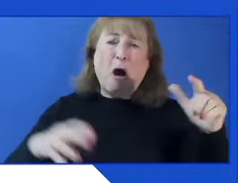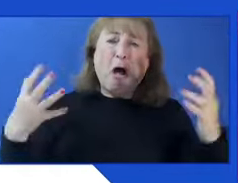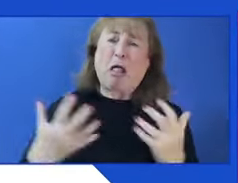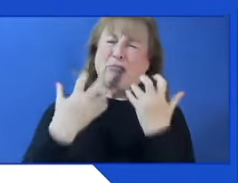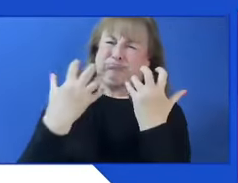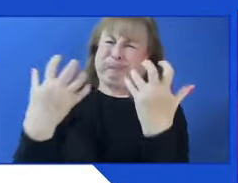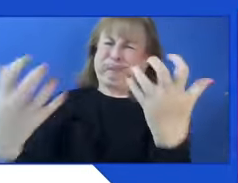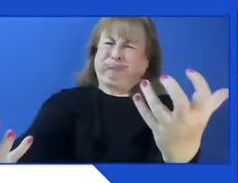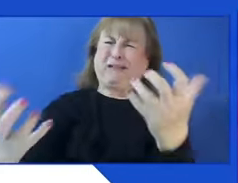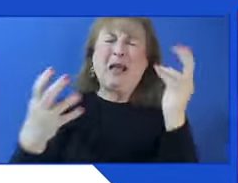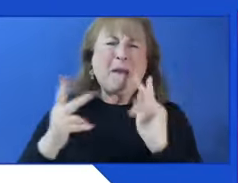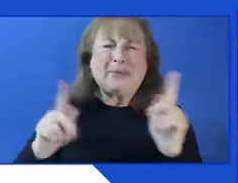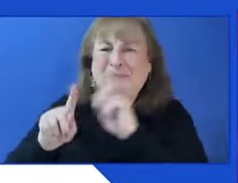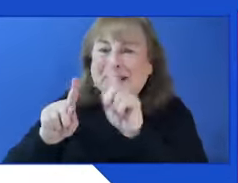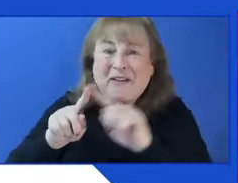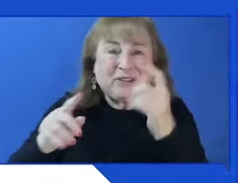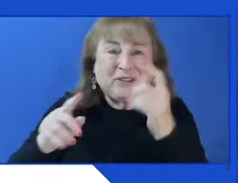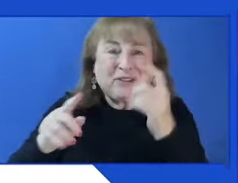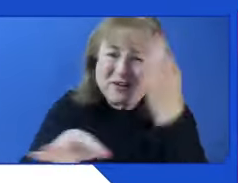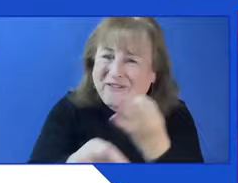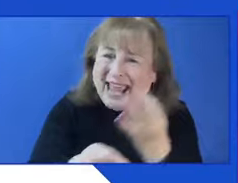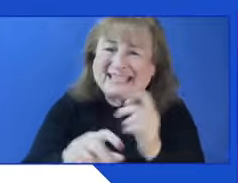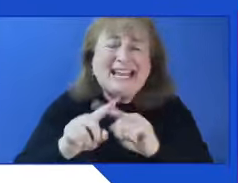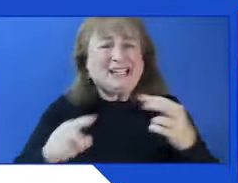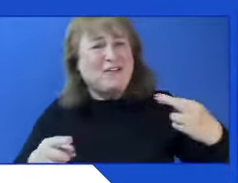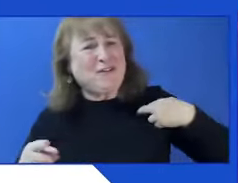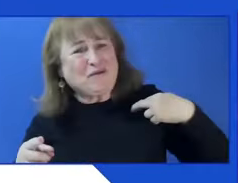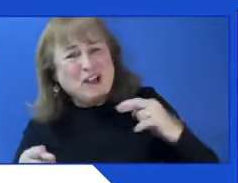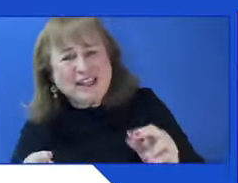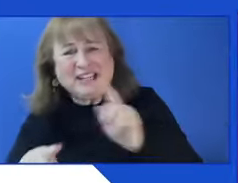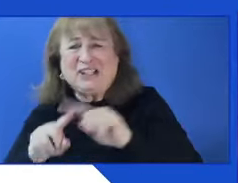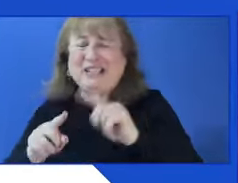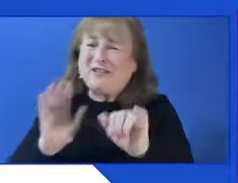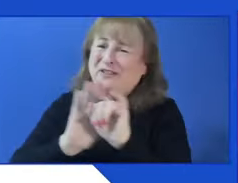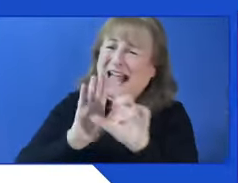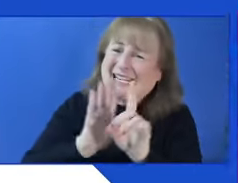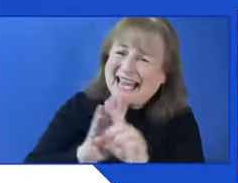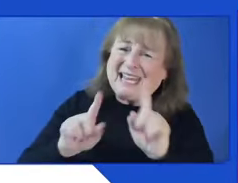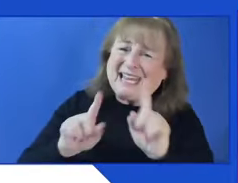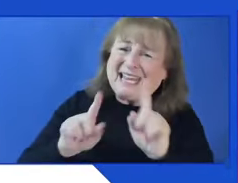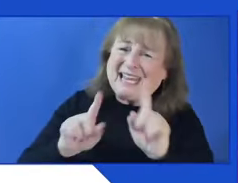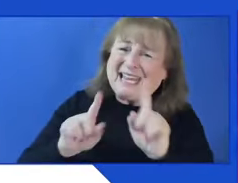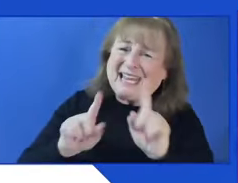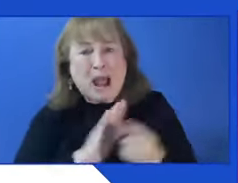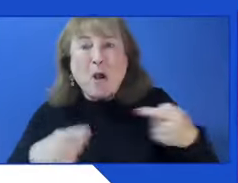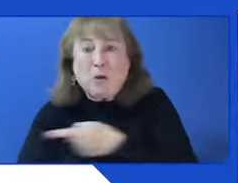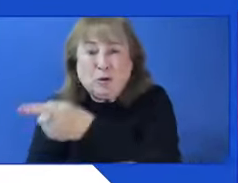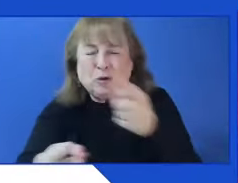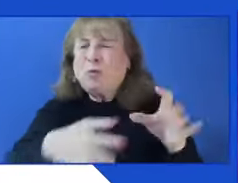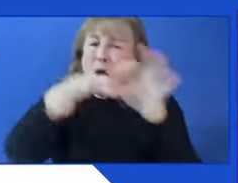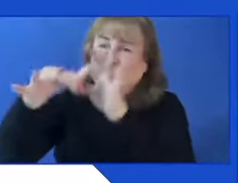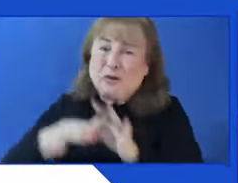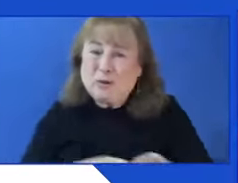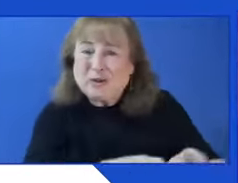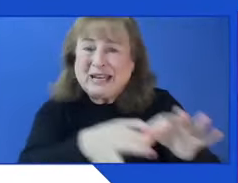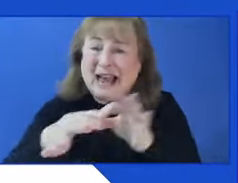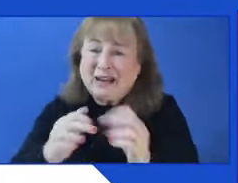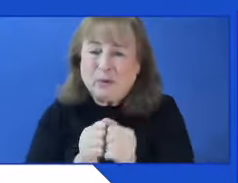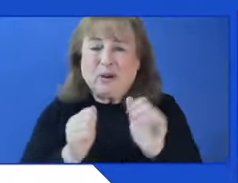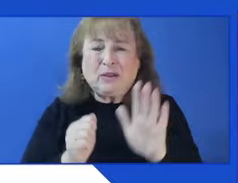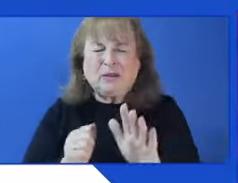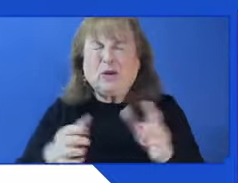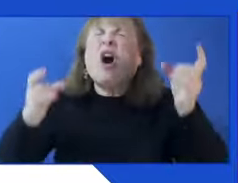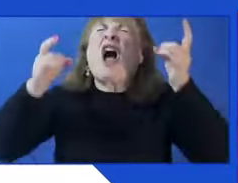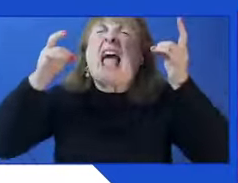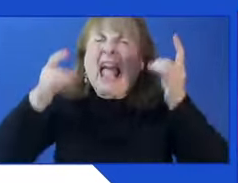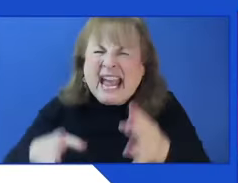all faiths, beliefs, identities, and backgrounds. You are united by your abhorrence